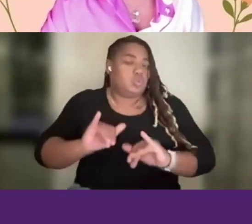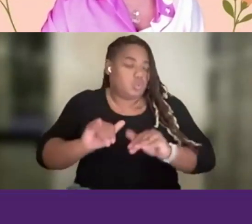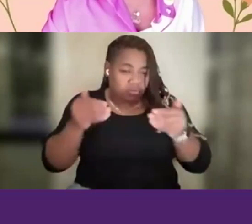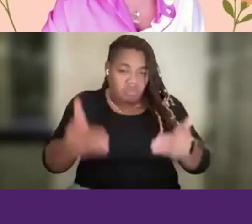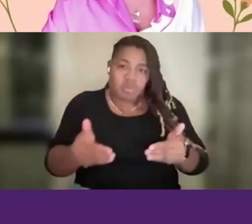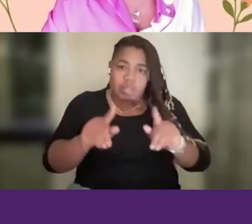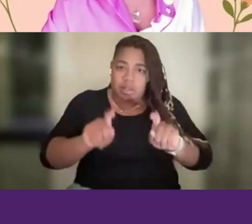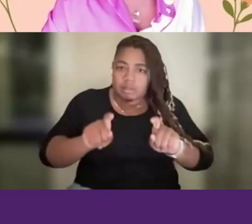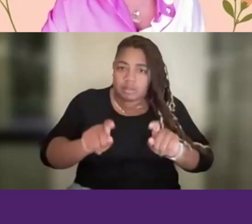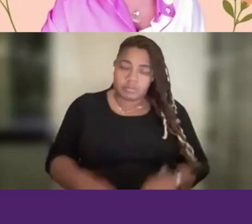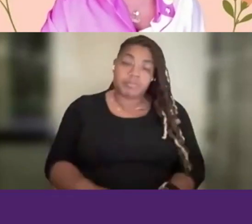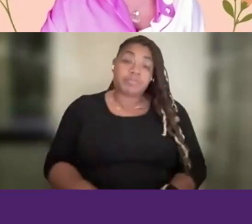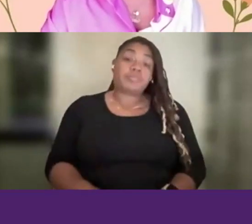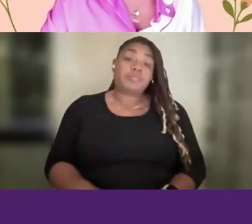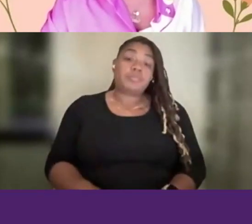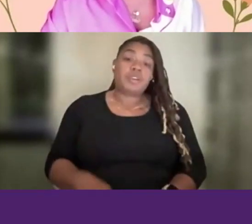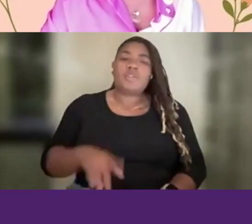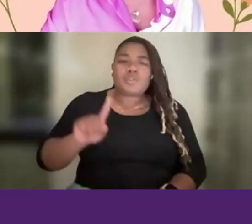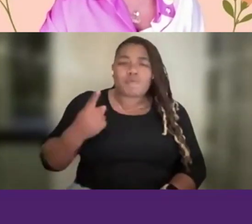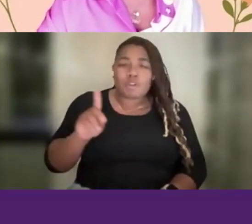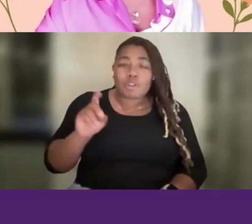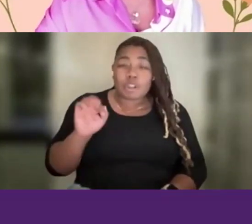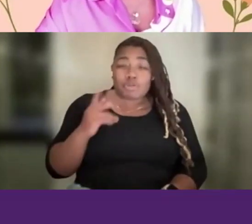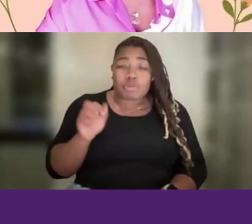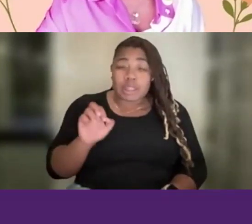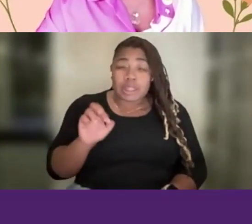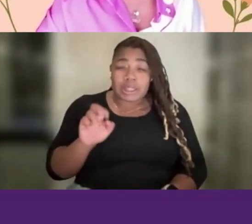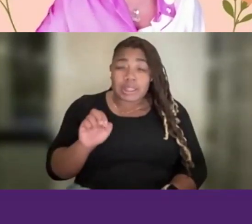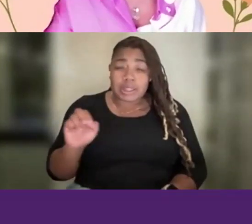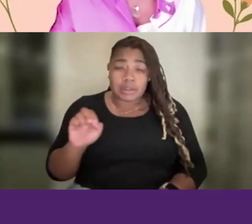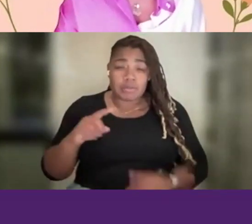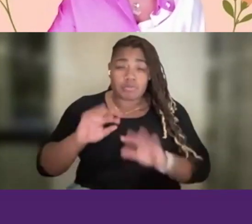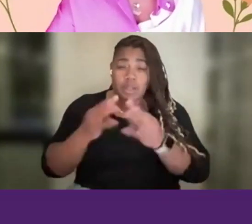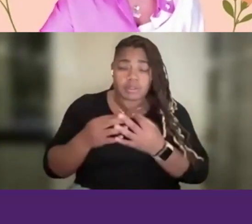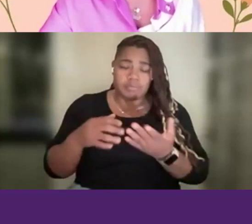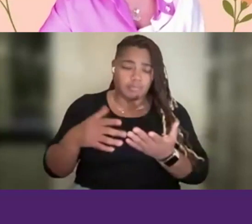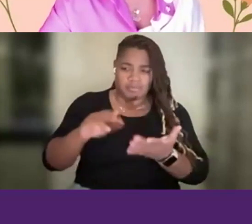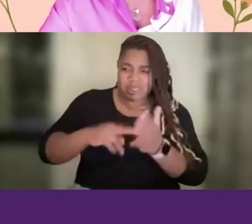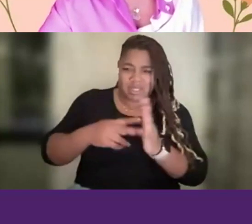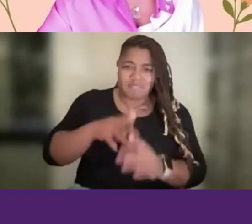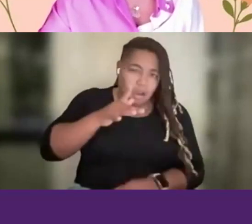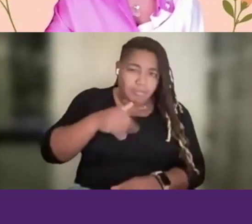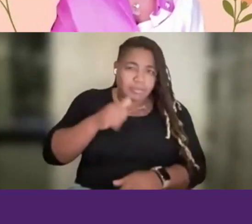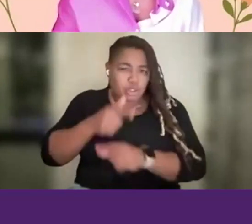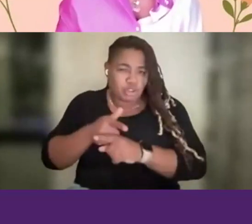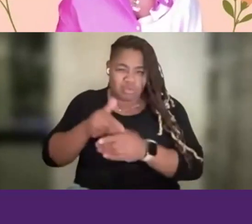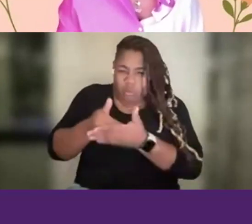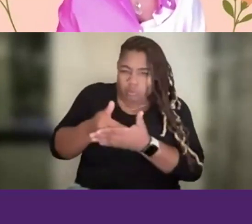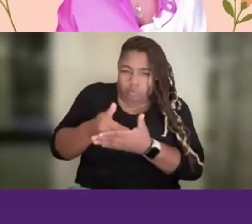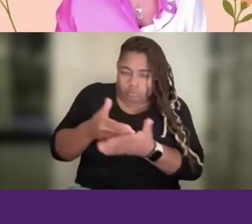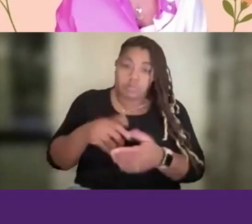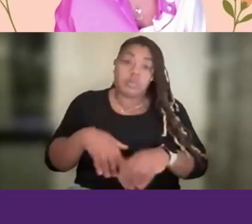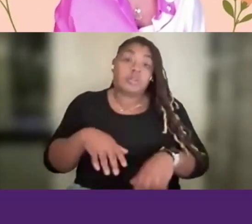So first-degree relatives, meaning your mom, your sister, you know, people like that. The more family members you